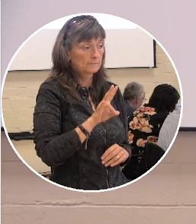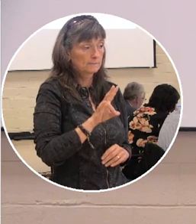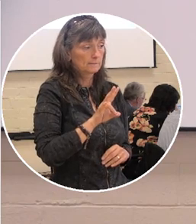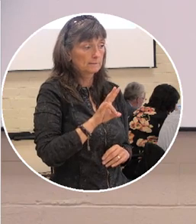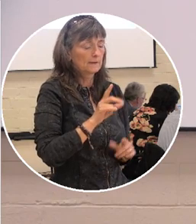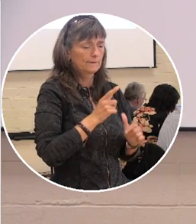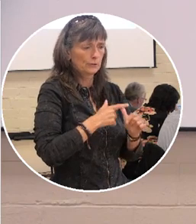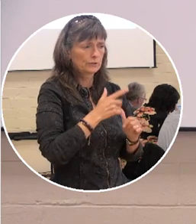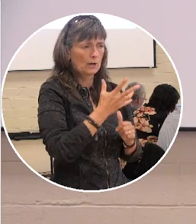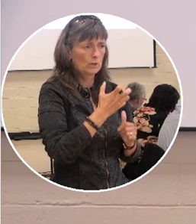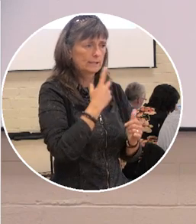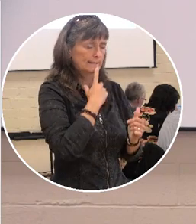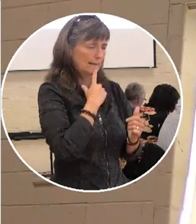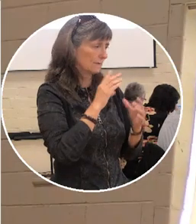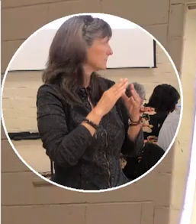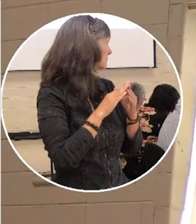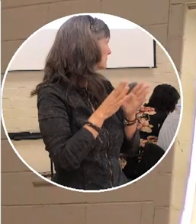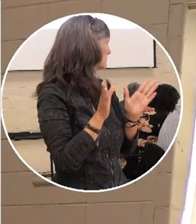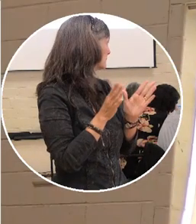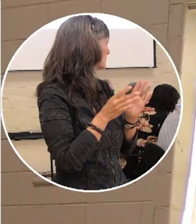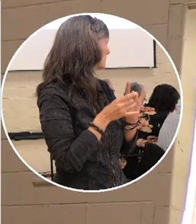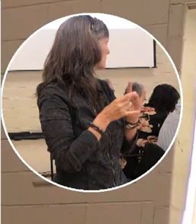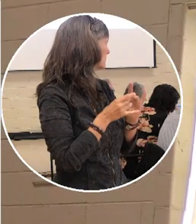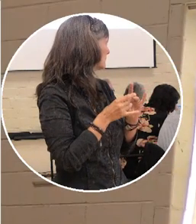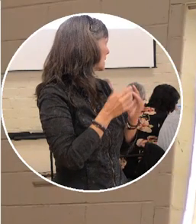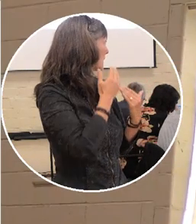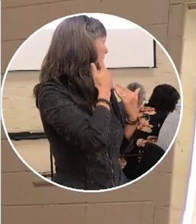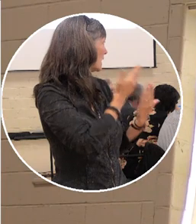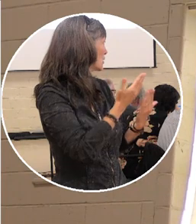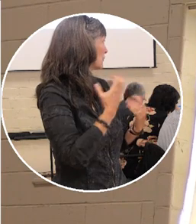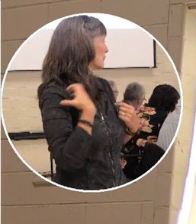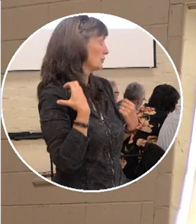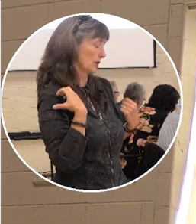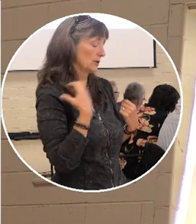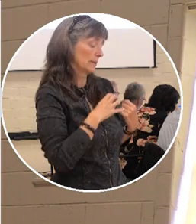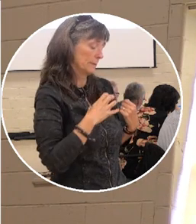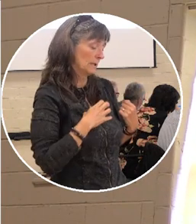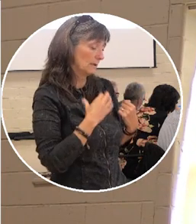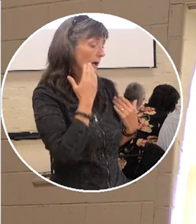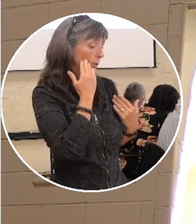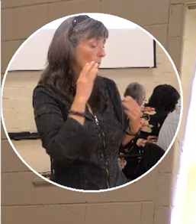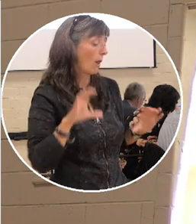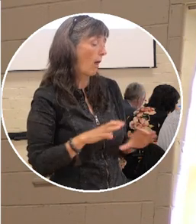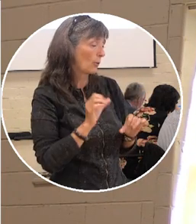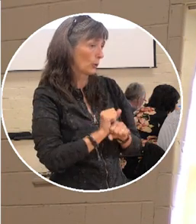address that, I'd just like to say publicly a big thank you to the chair of our committee. It's a lot of work.